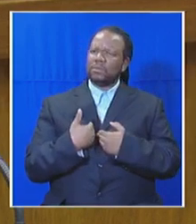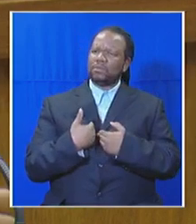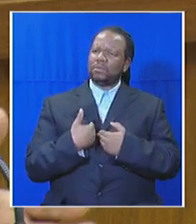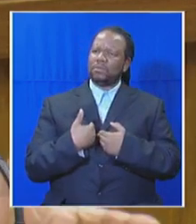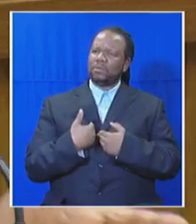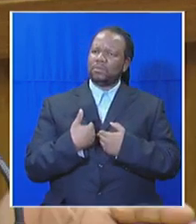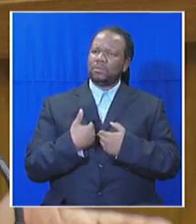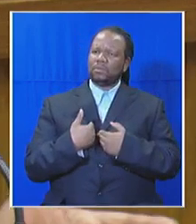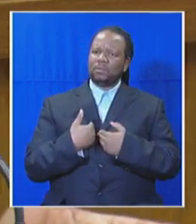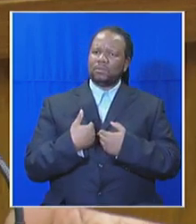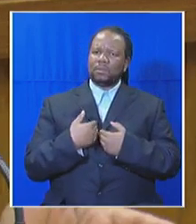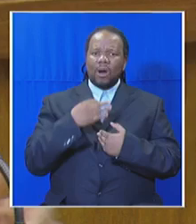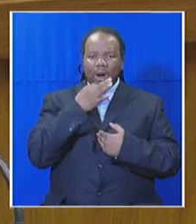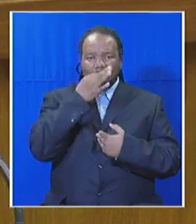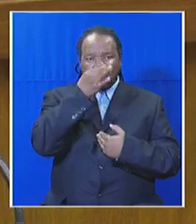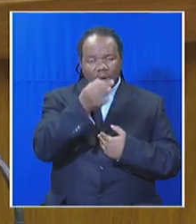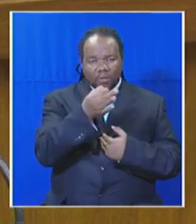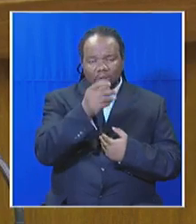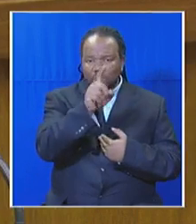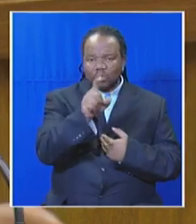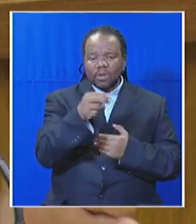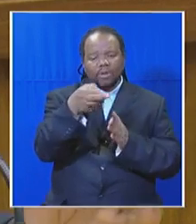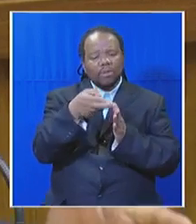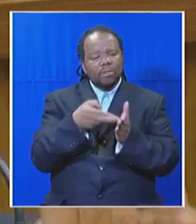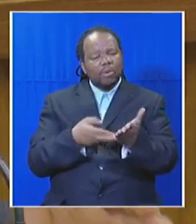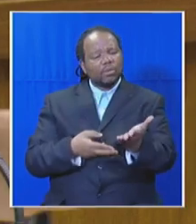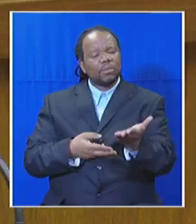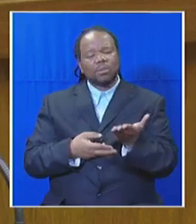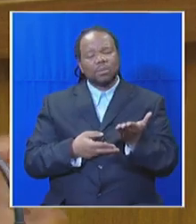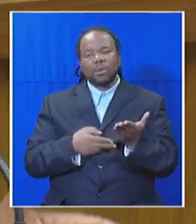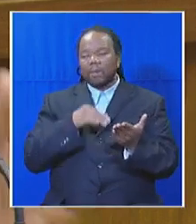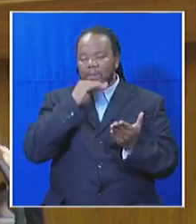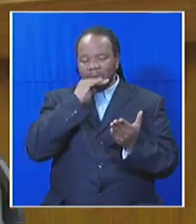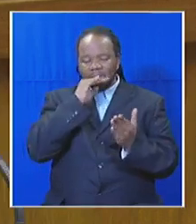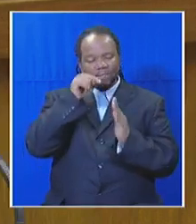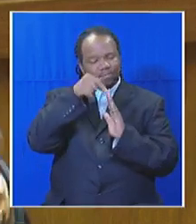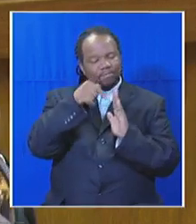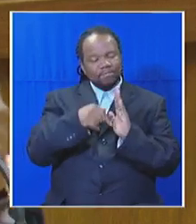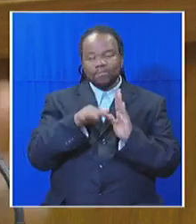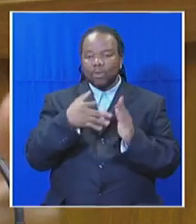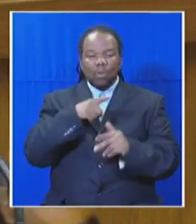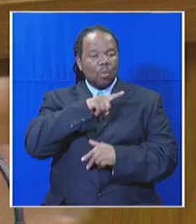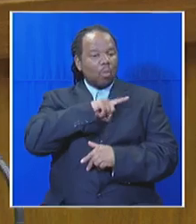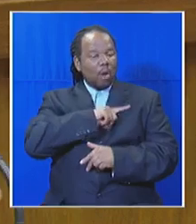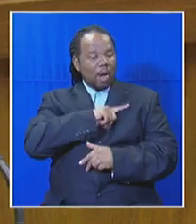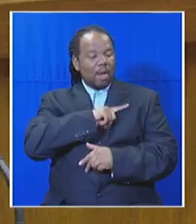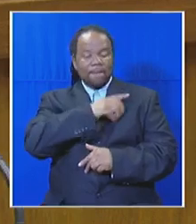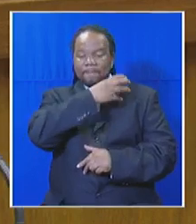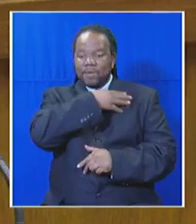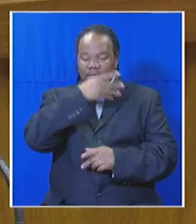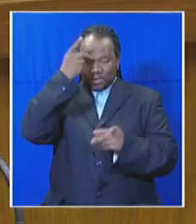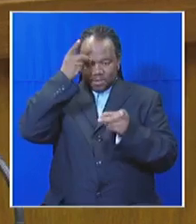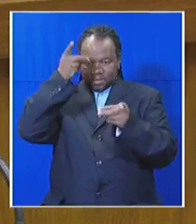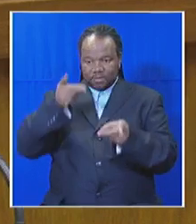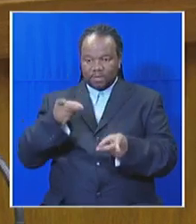because I don't have the report, a detailed report that says these are the decisions that made this one to be taken.